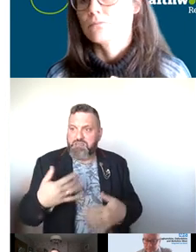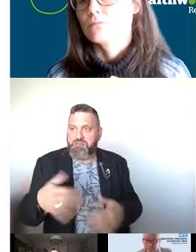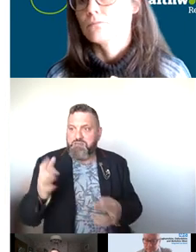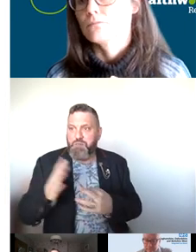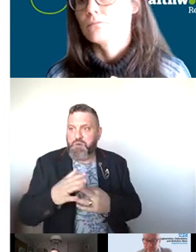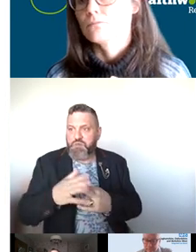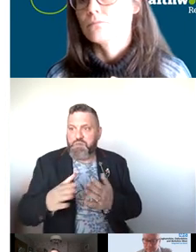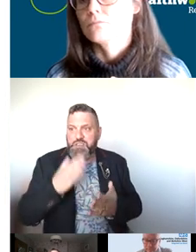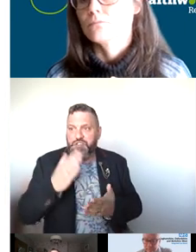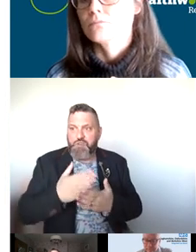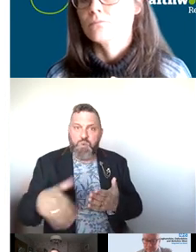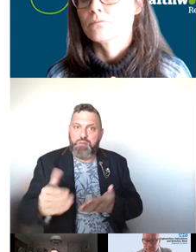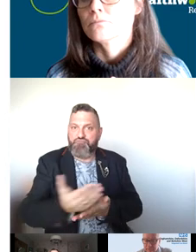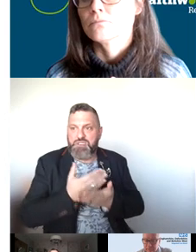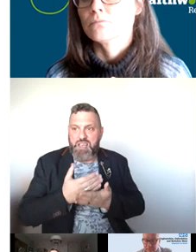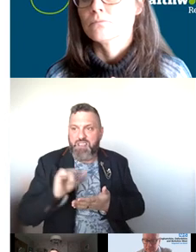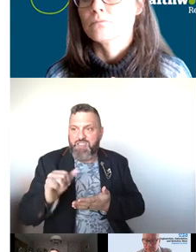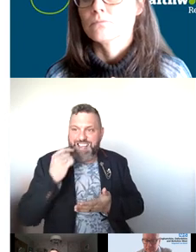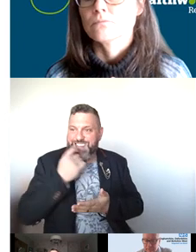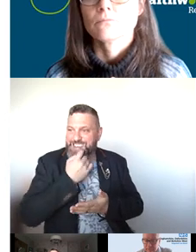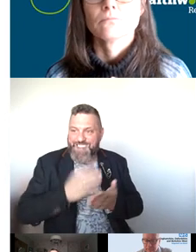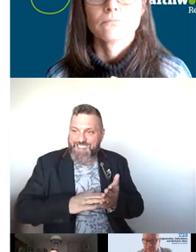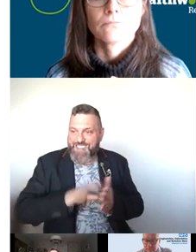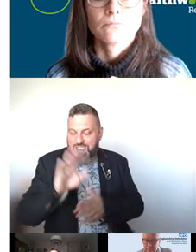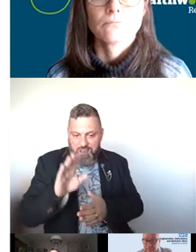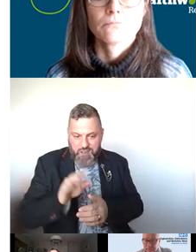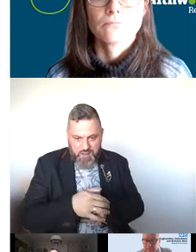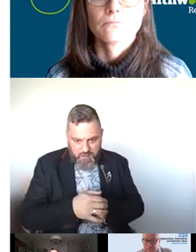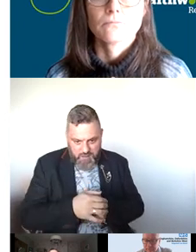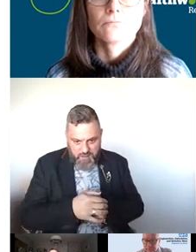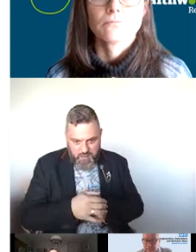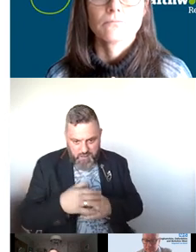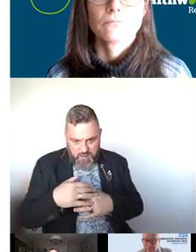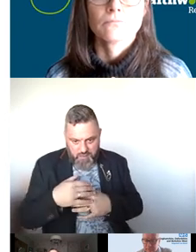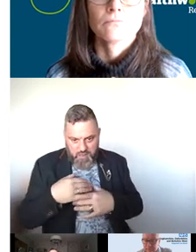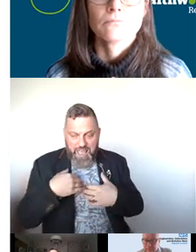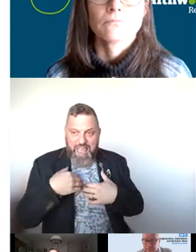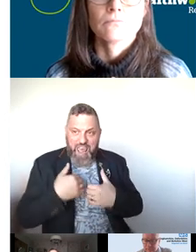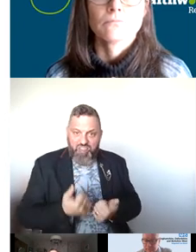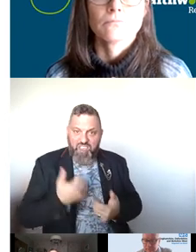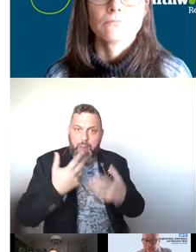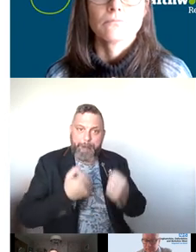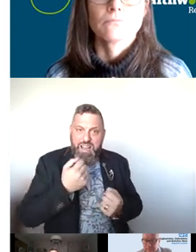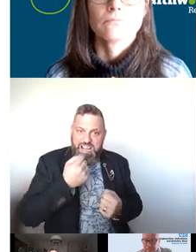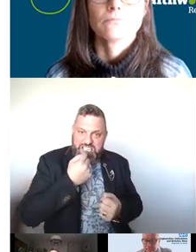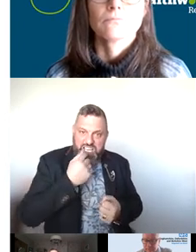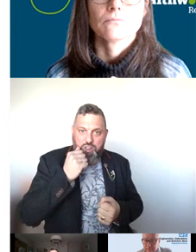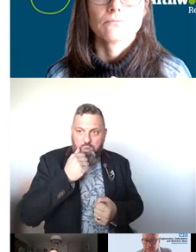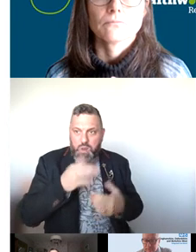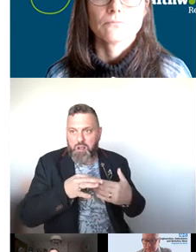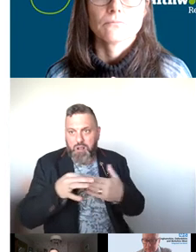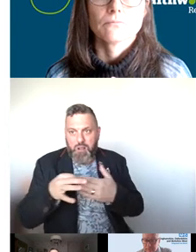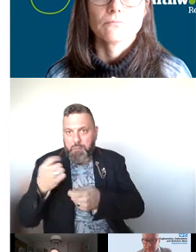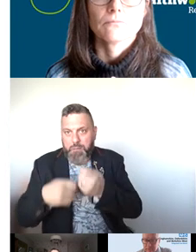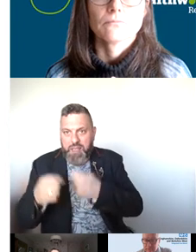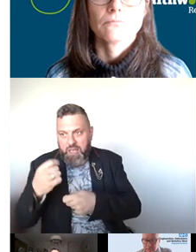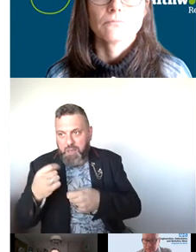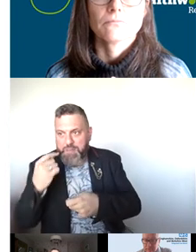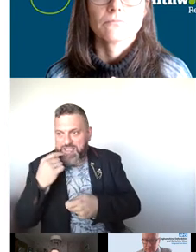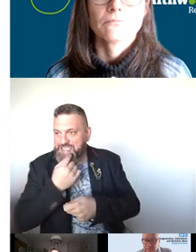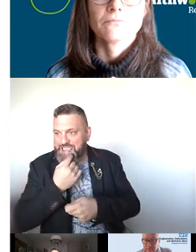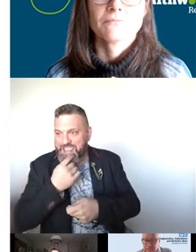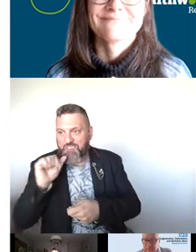and make sure that we're protecting children's teeth into the future. Healthy milk teeth will lead to healthy second teeth. And Teeth for Life, I think,